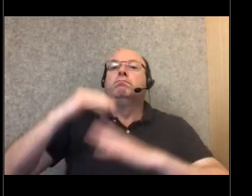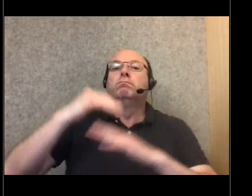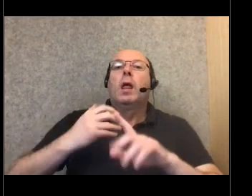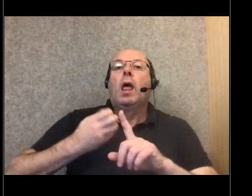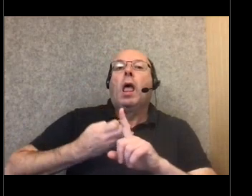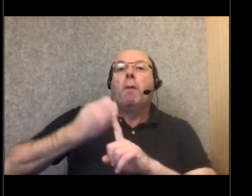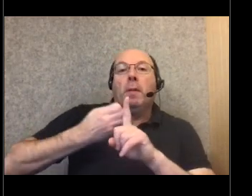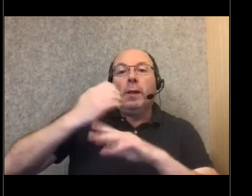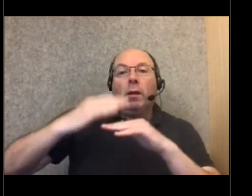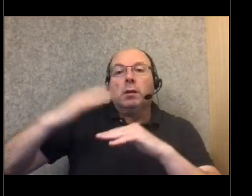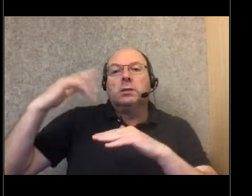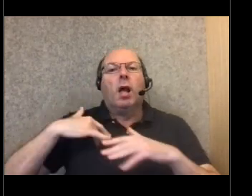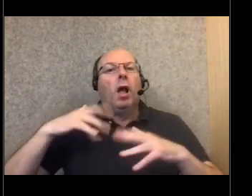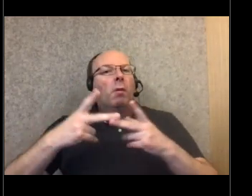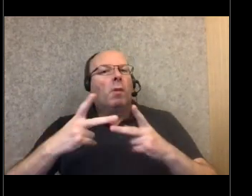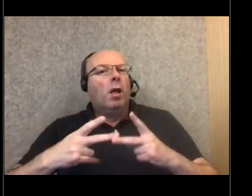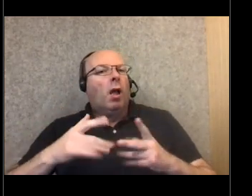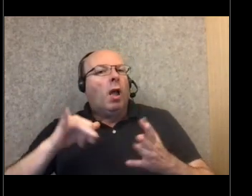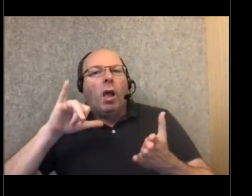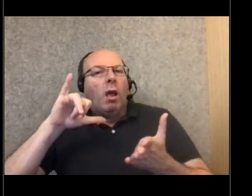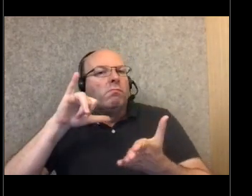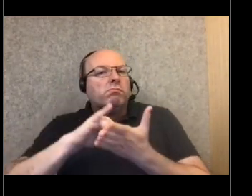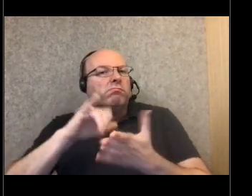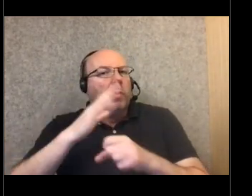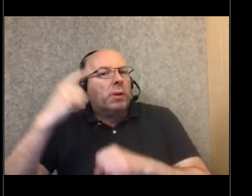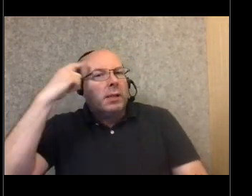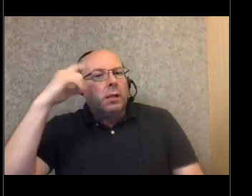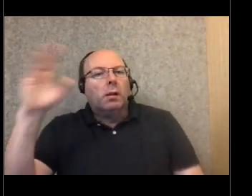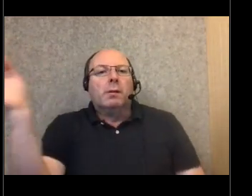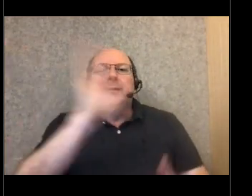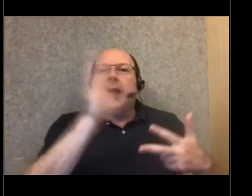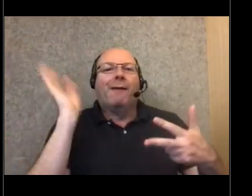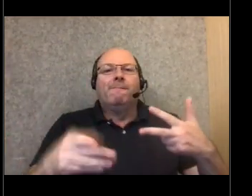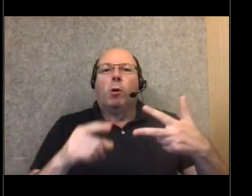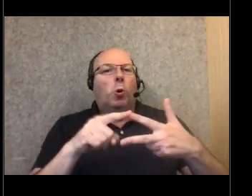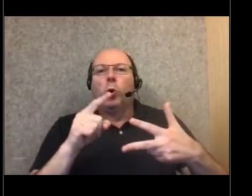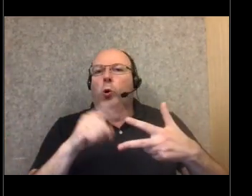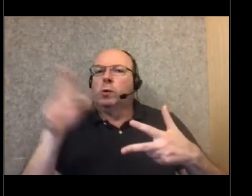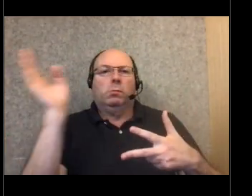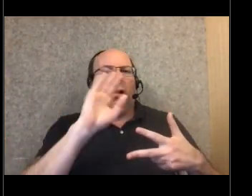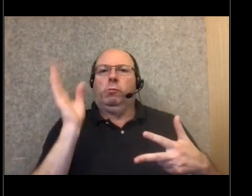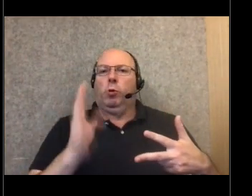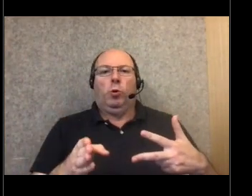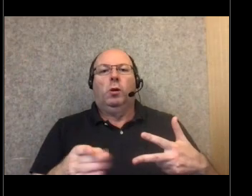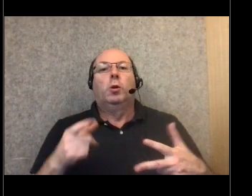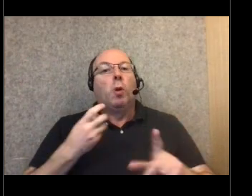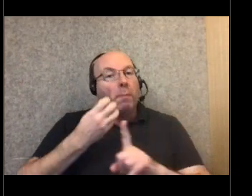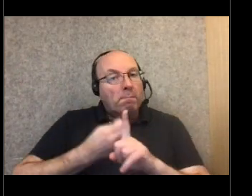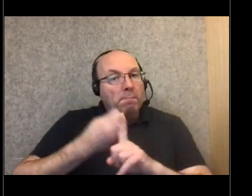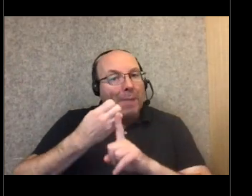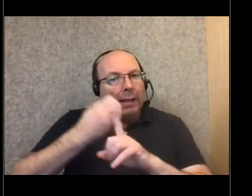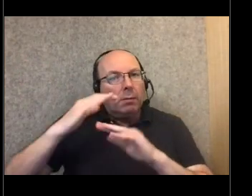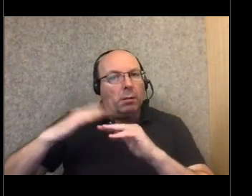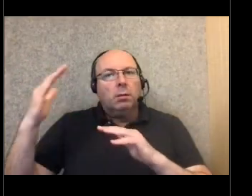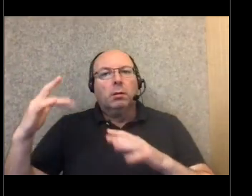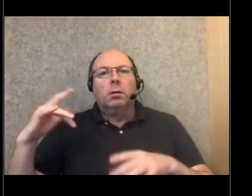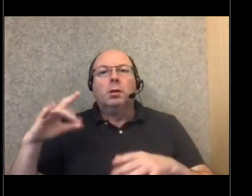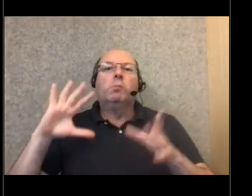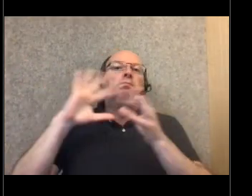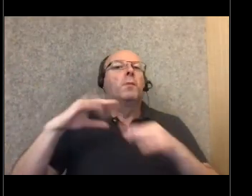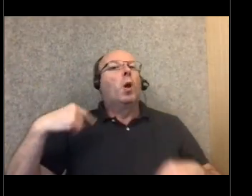site impracticality? Never. Buildings with 1 or more elevators can never